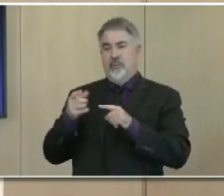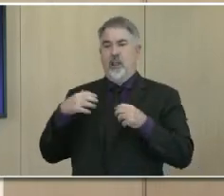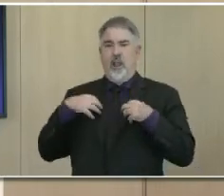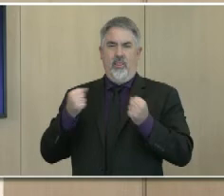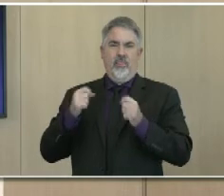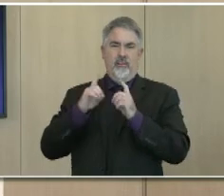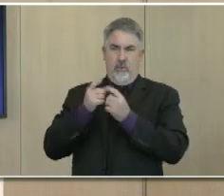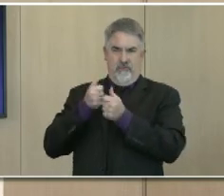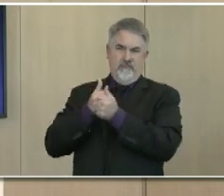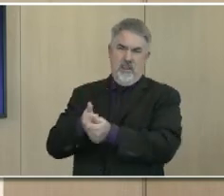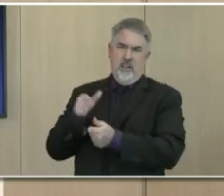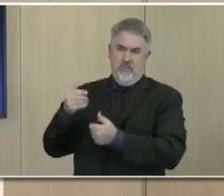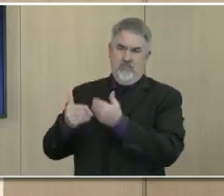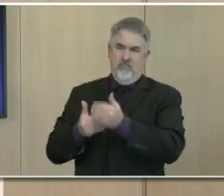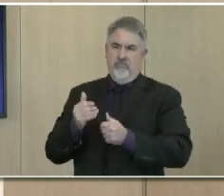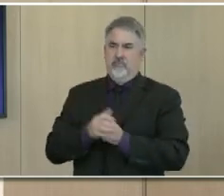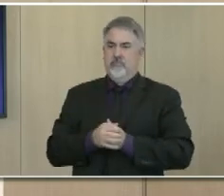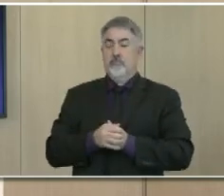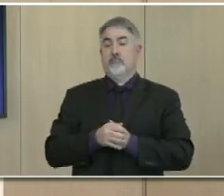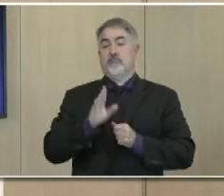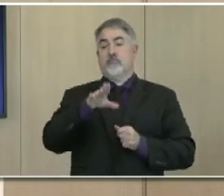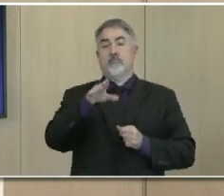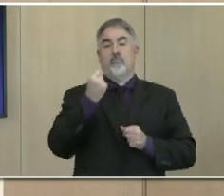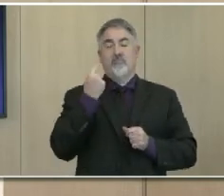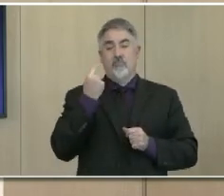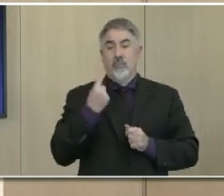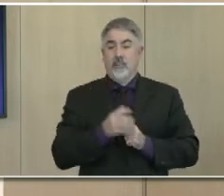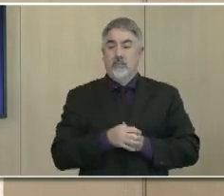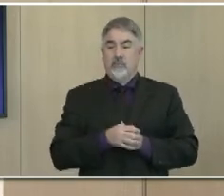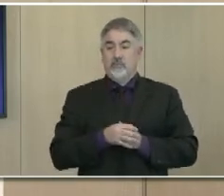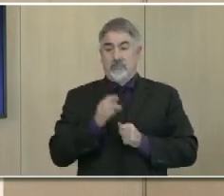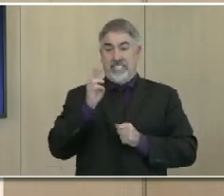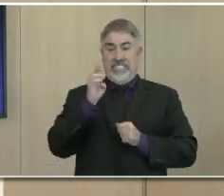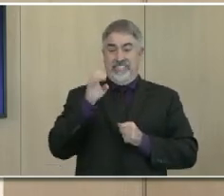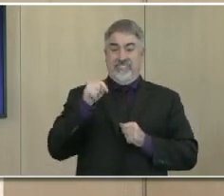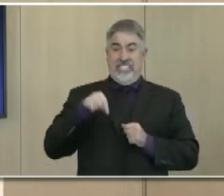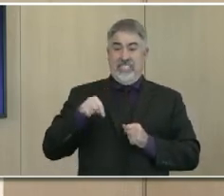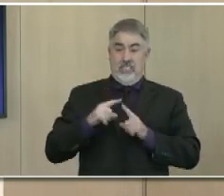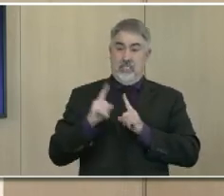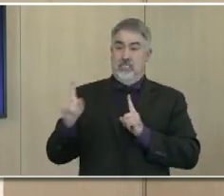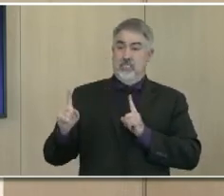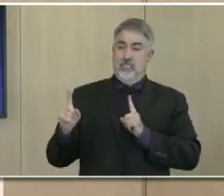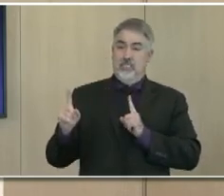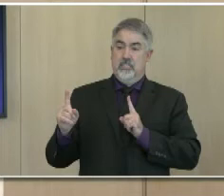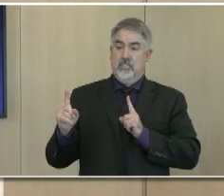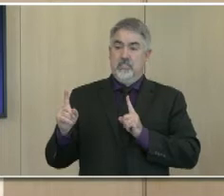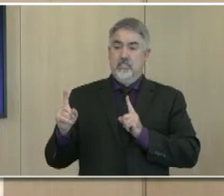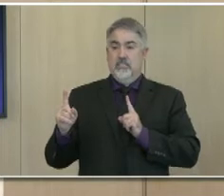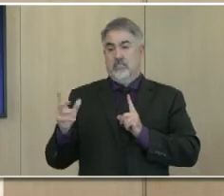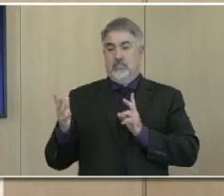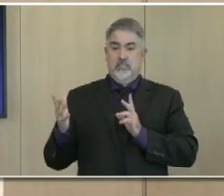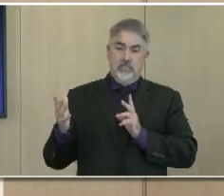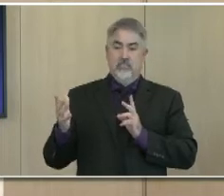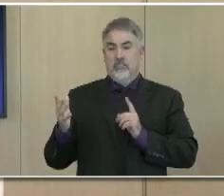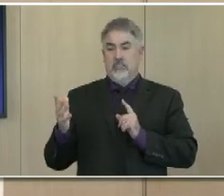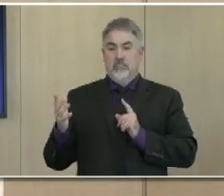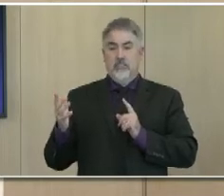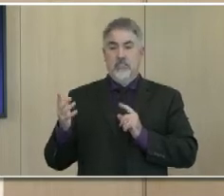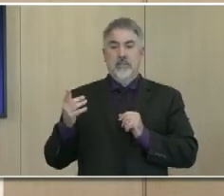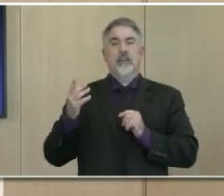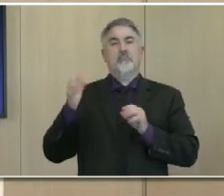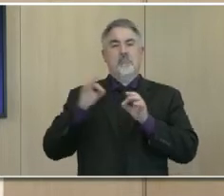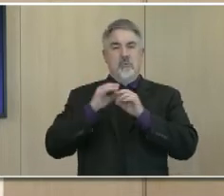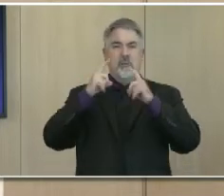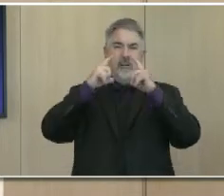addition to the 6 feet separation, we now are advocating using the facial coverings. So again, those are